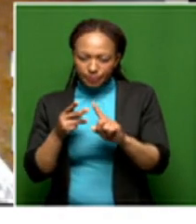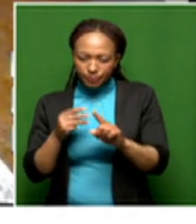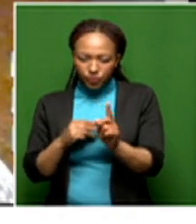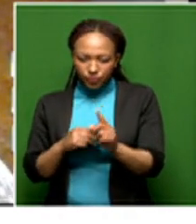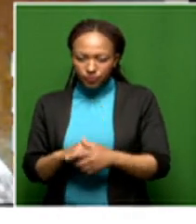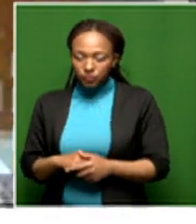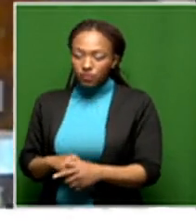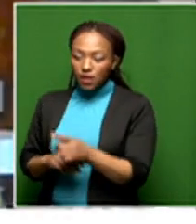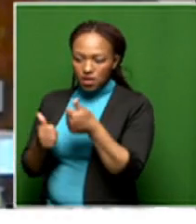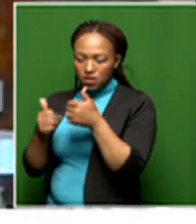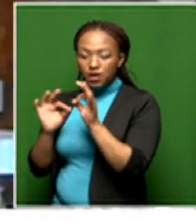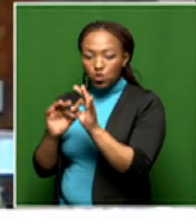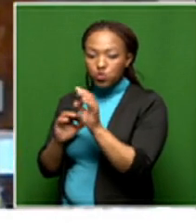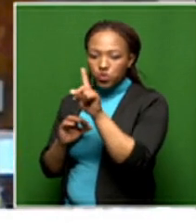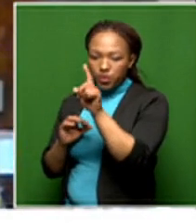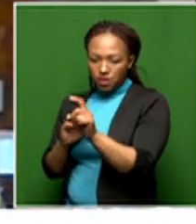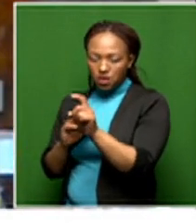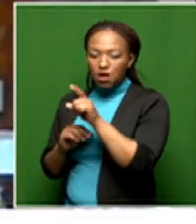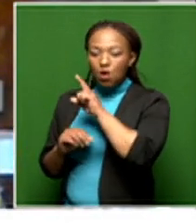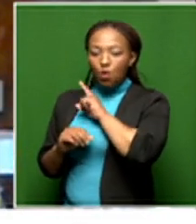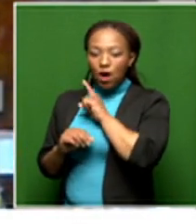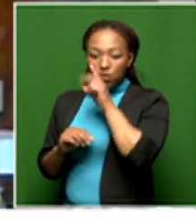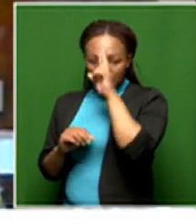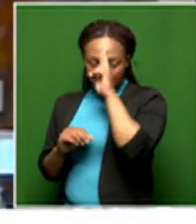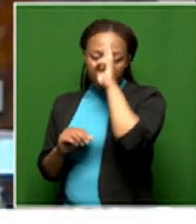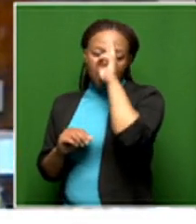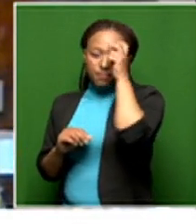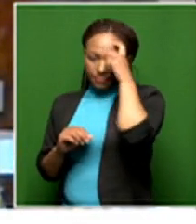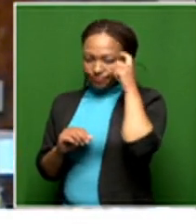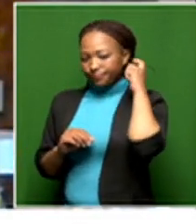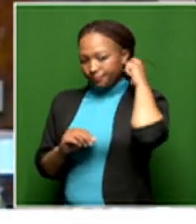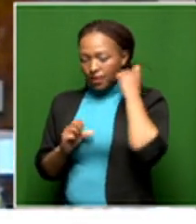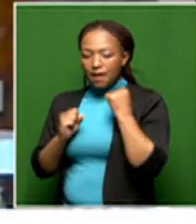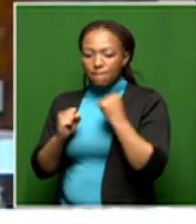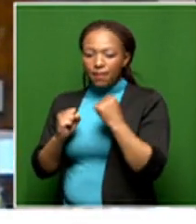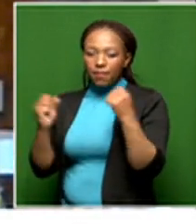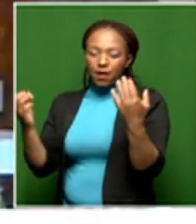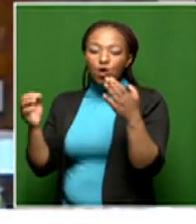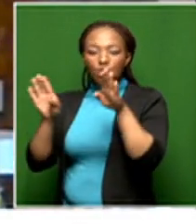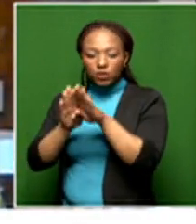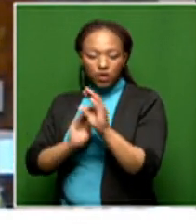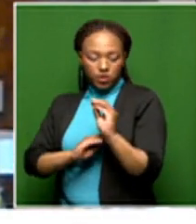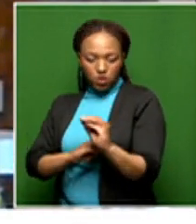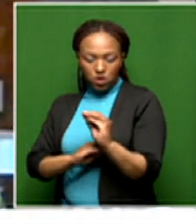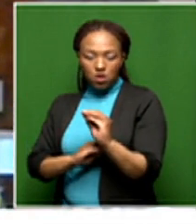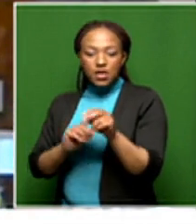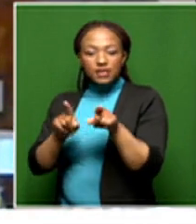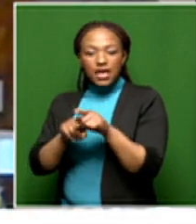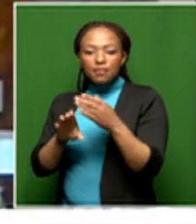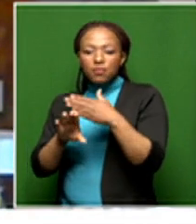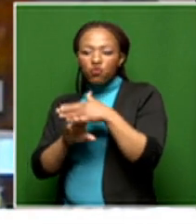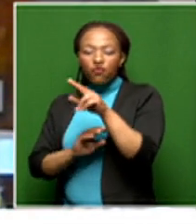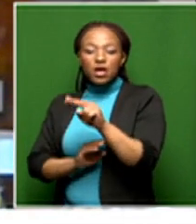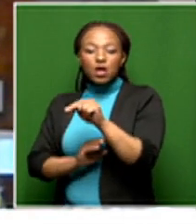Great question, because we'll still have to remember that we are in lockdown. Let's also take some of the lessons that we've noticed in the Northern